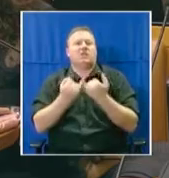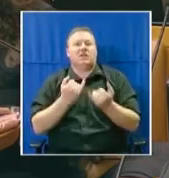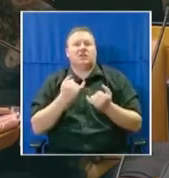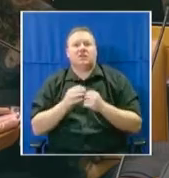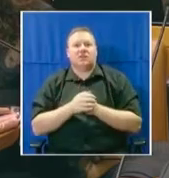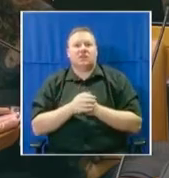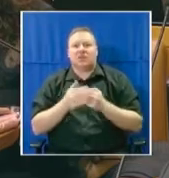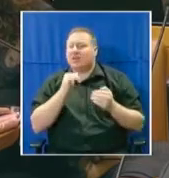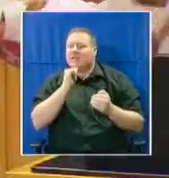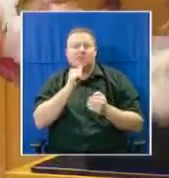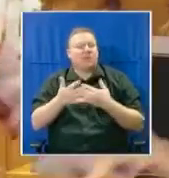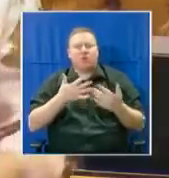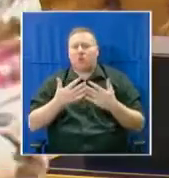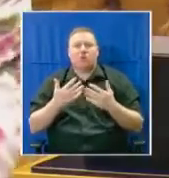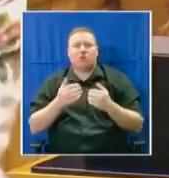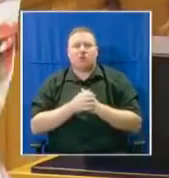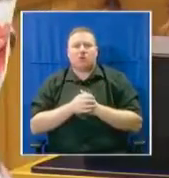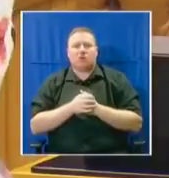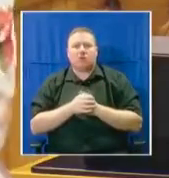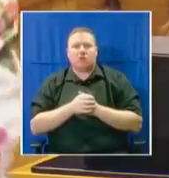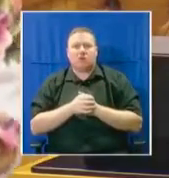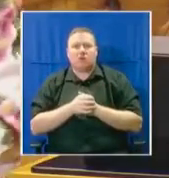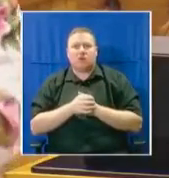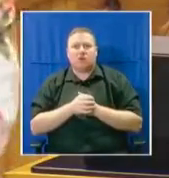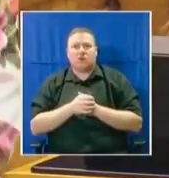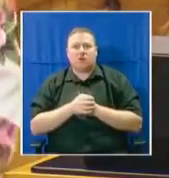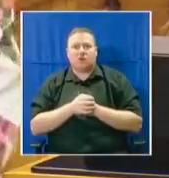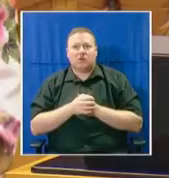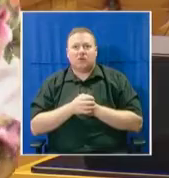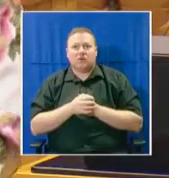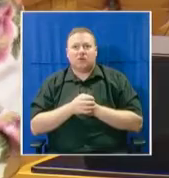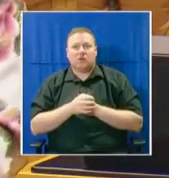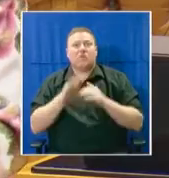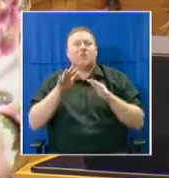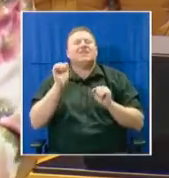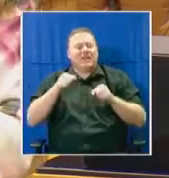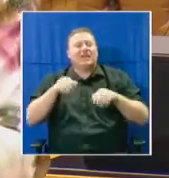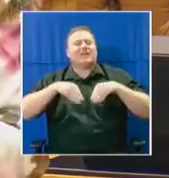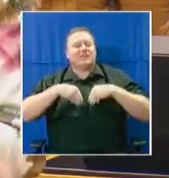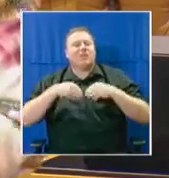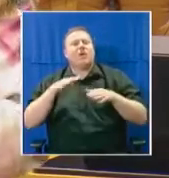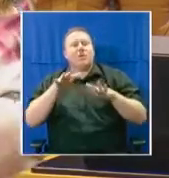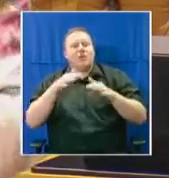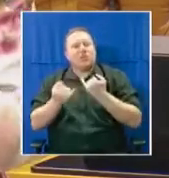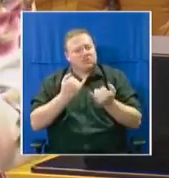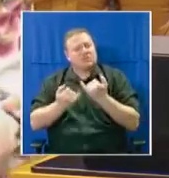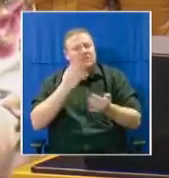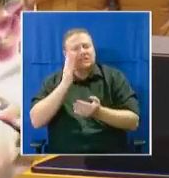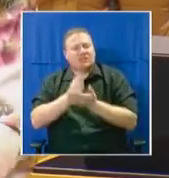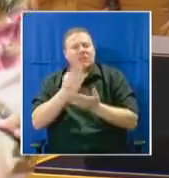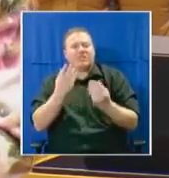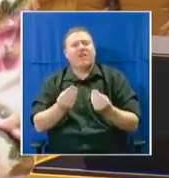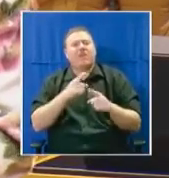ata jwang ha o sa bue hore ba ata jwang and ha ba etse eng ke molao wa Bibele re o etsang hore batho ba tswane ba ate mme re